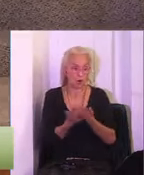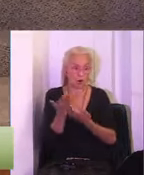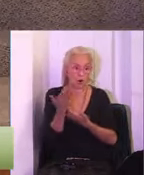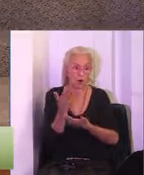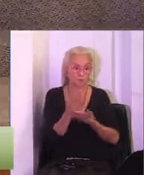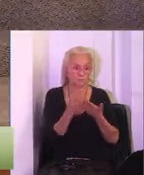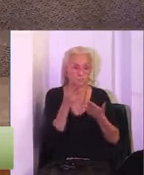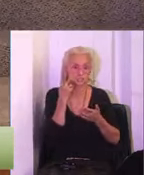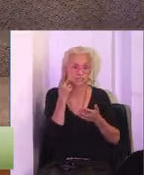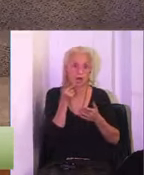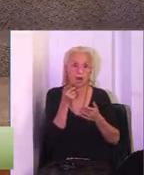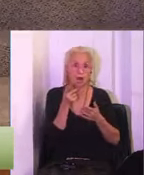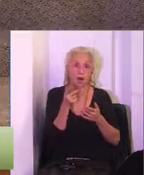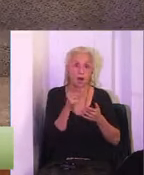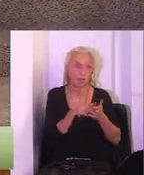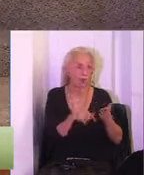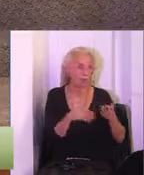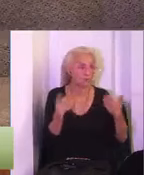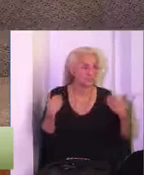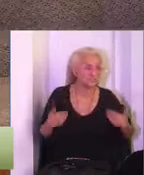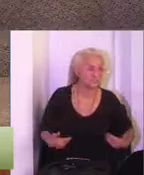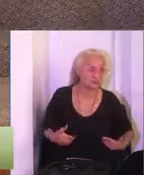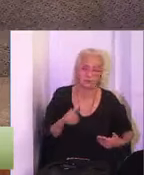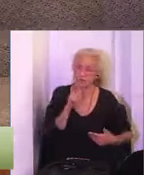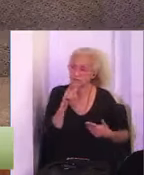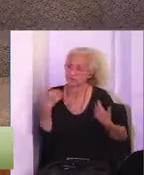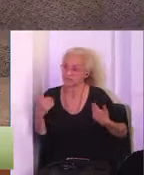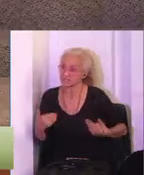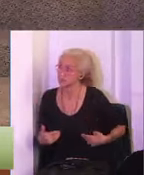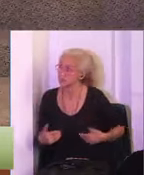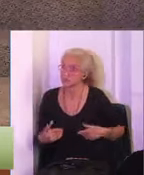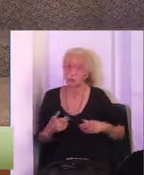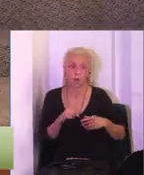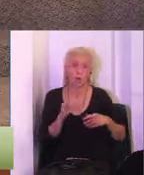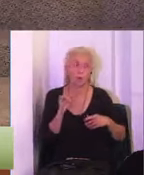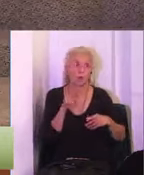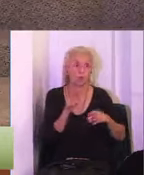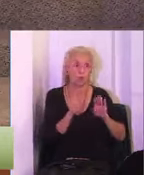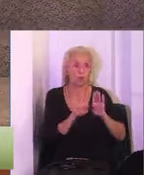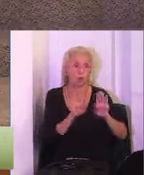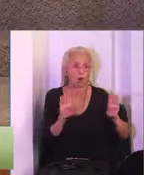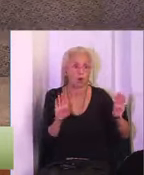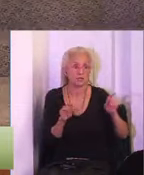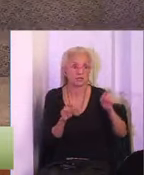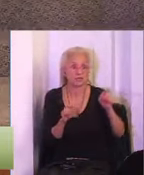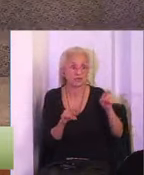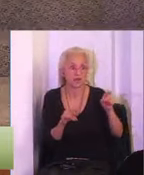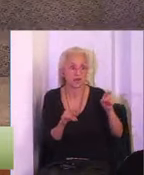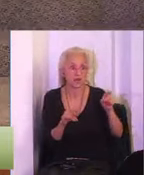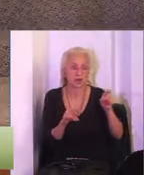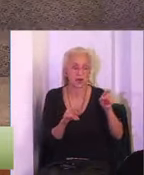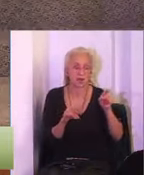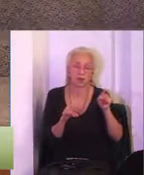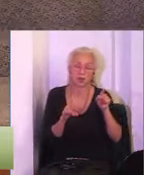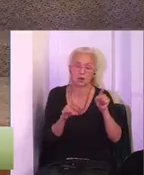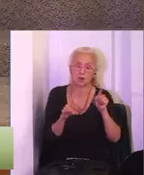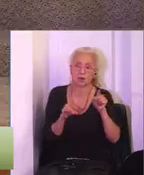seeing what was physical and what was not physical. Oh, there's the wall. And then there was a show